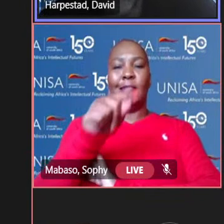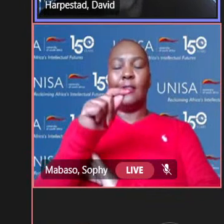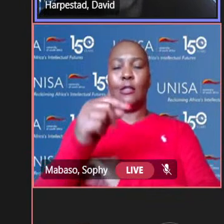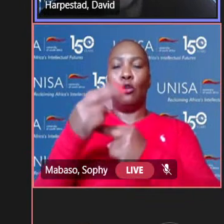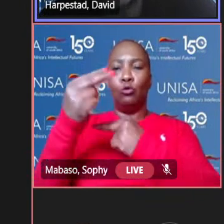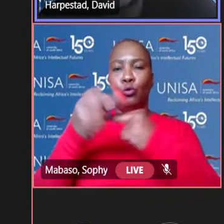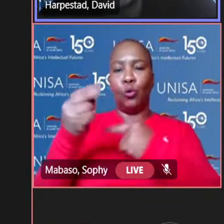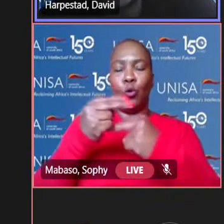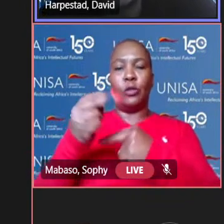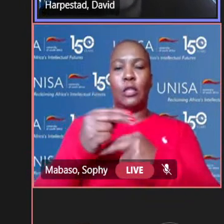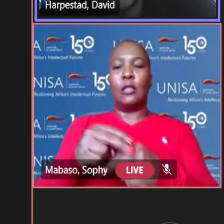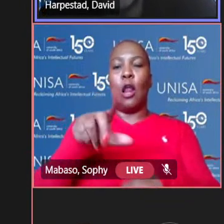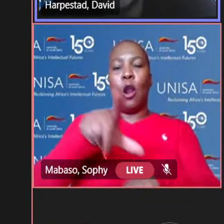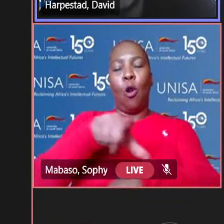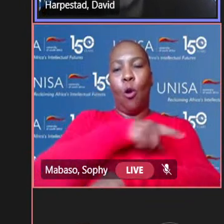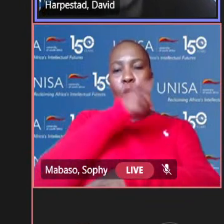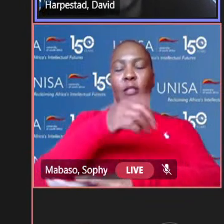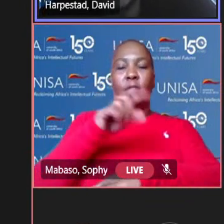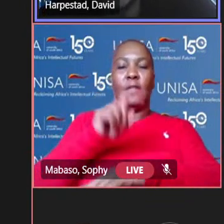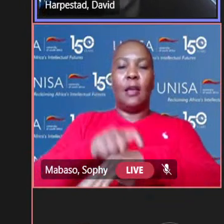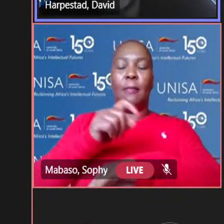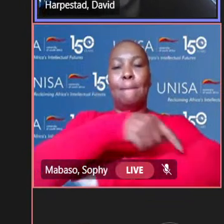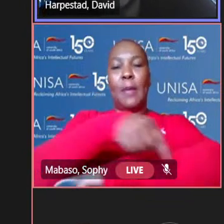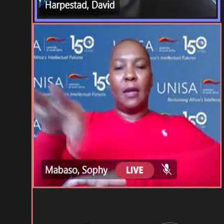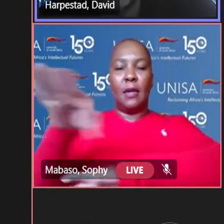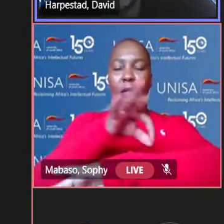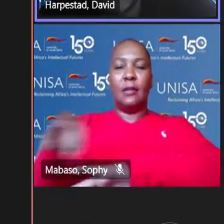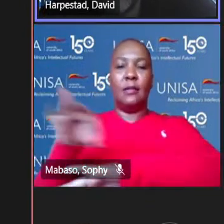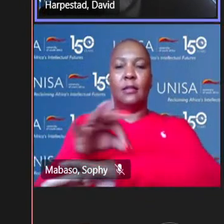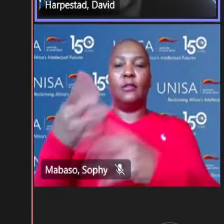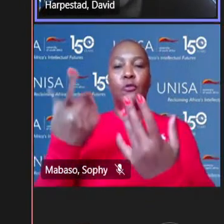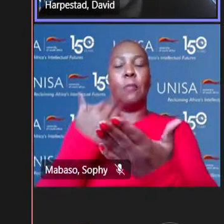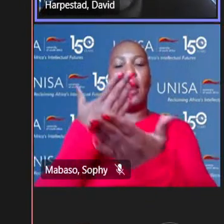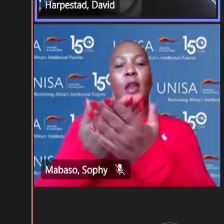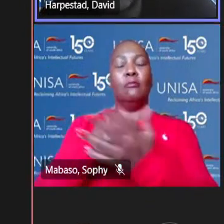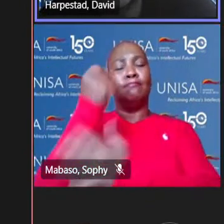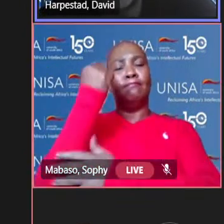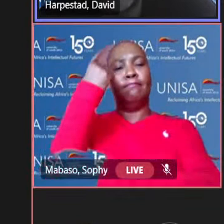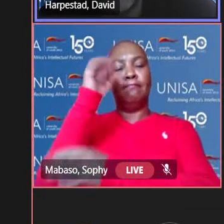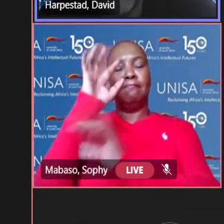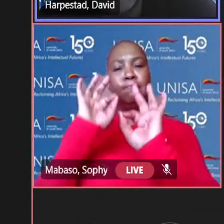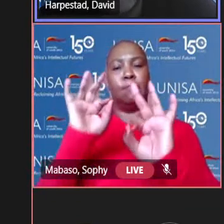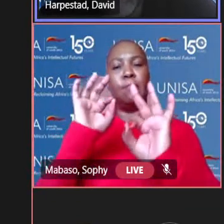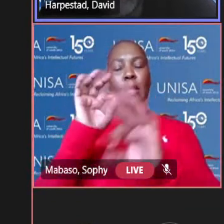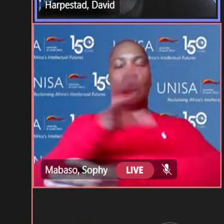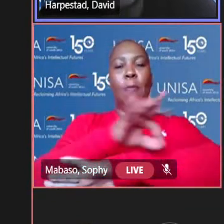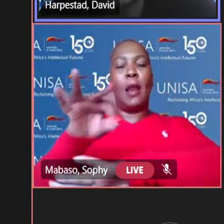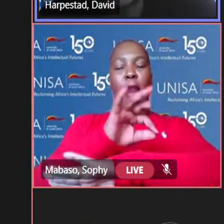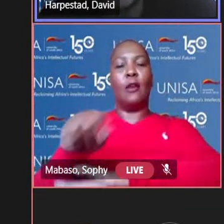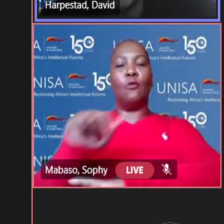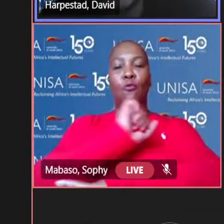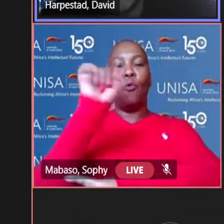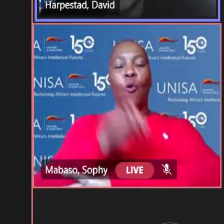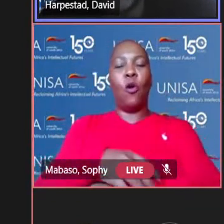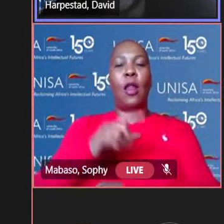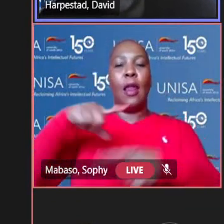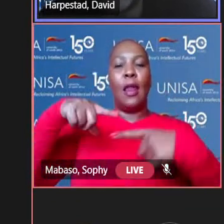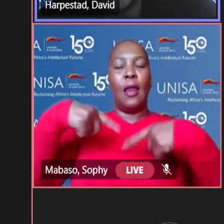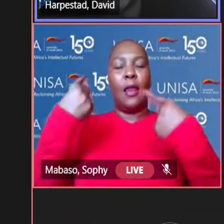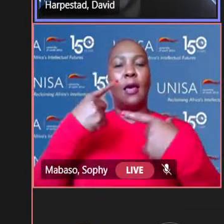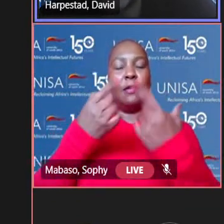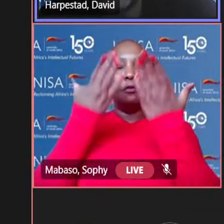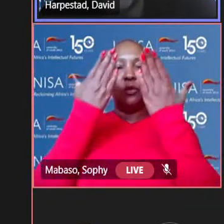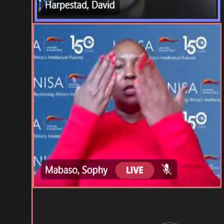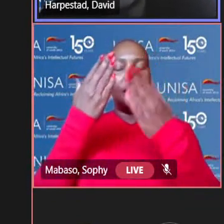and long-term planning, things that you're going to need to be able to understand as you plan your life in your studies. So it's